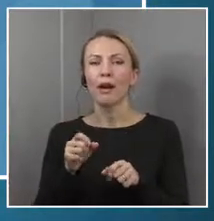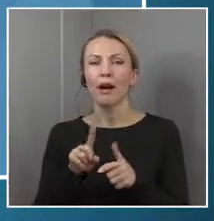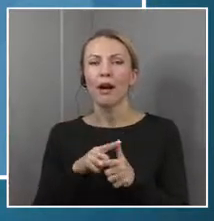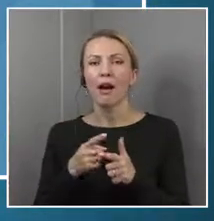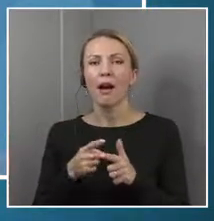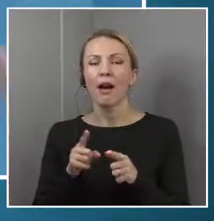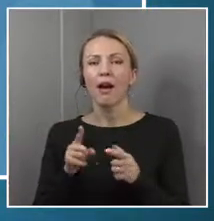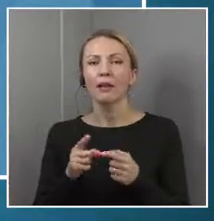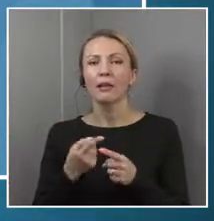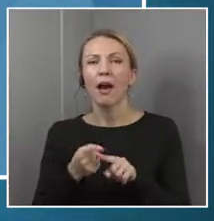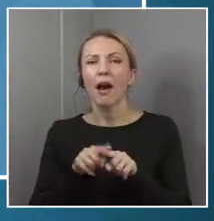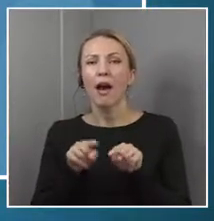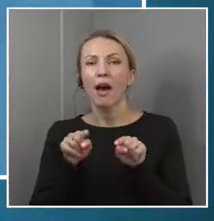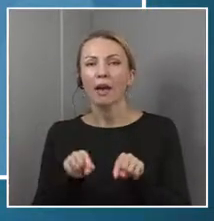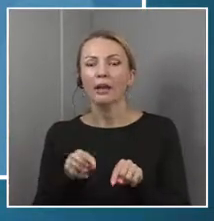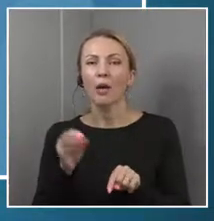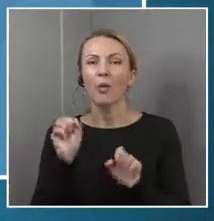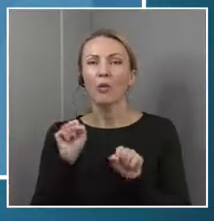value.